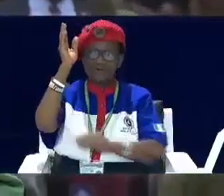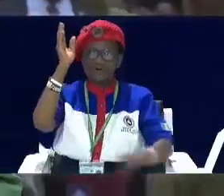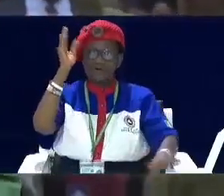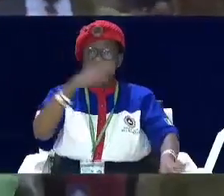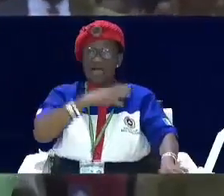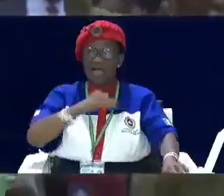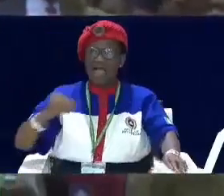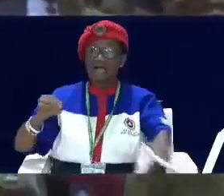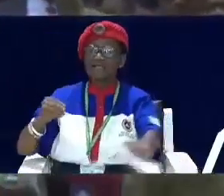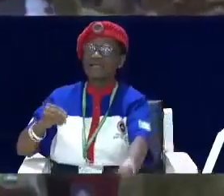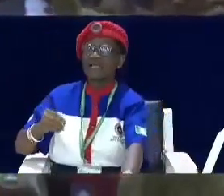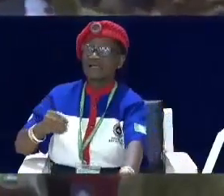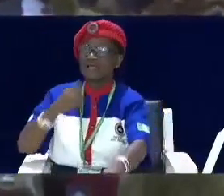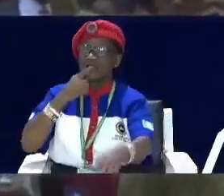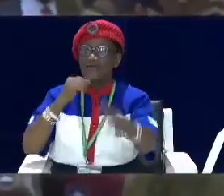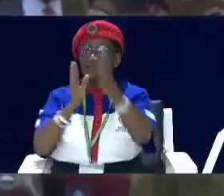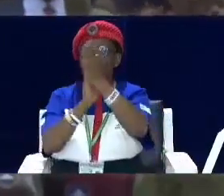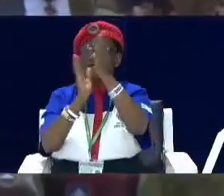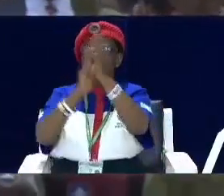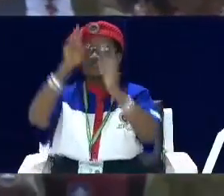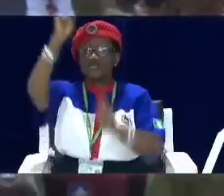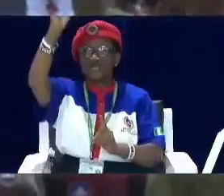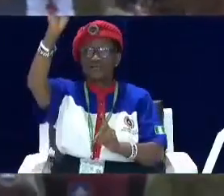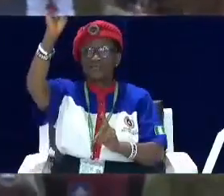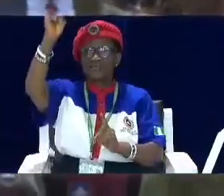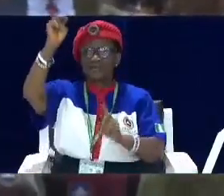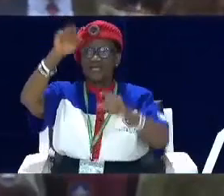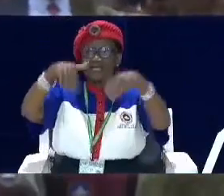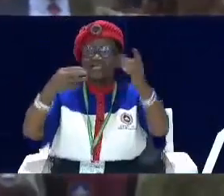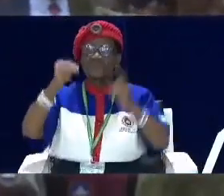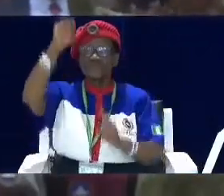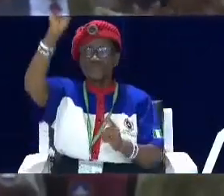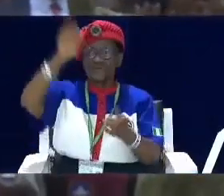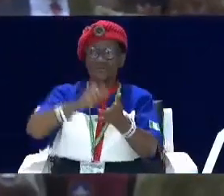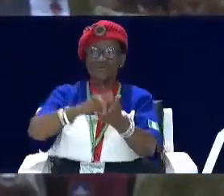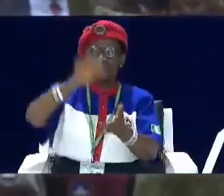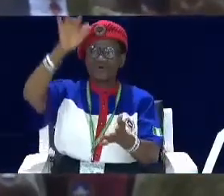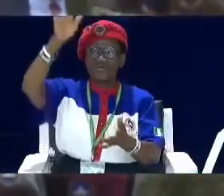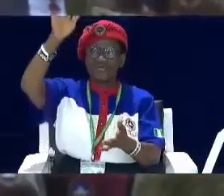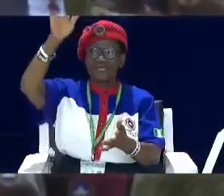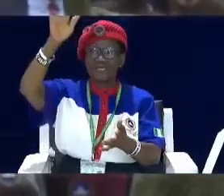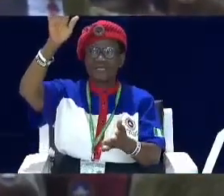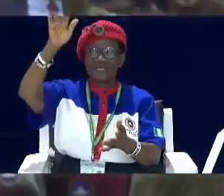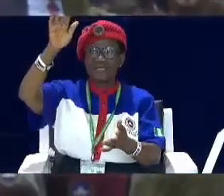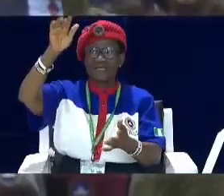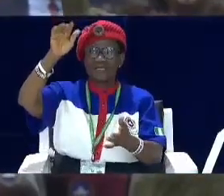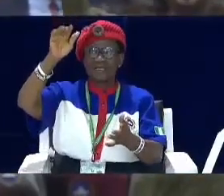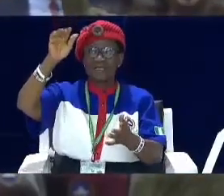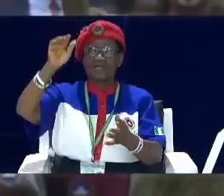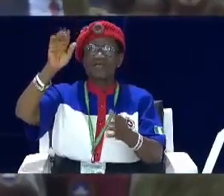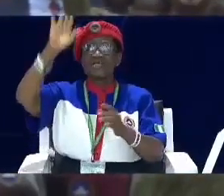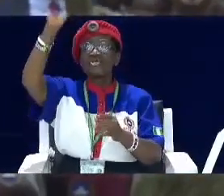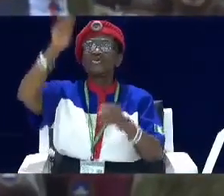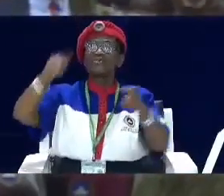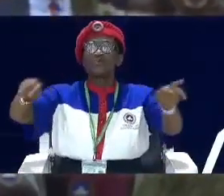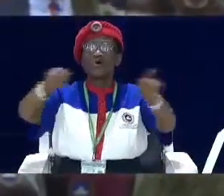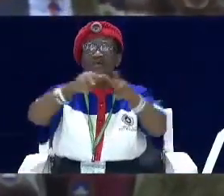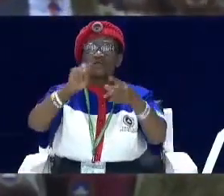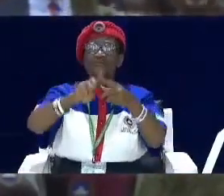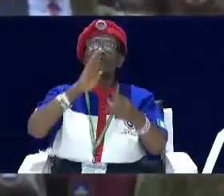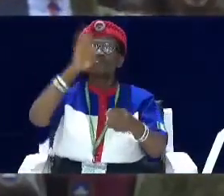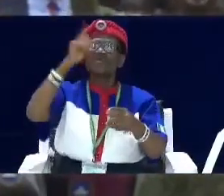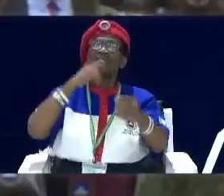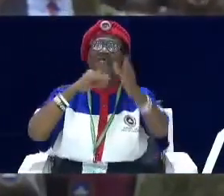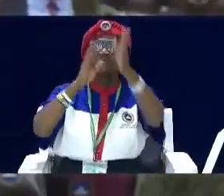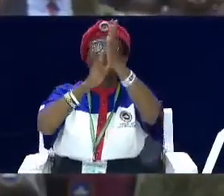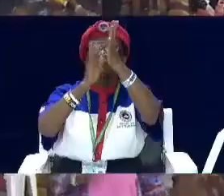And praise Him. Give Him glory and honor. It's worthy to be praised.